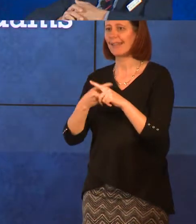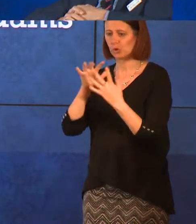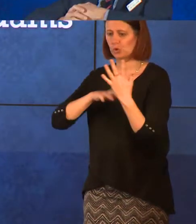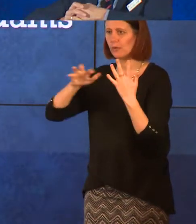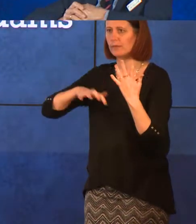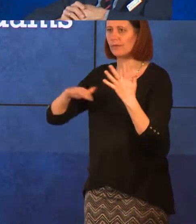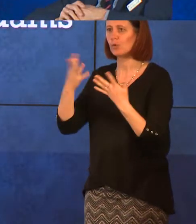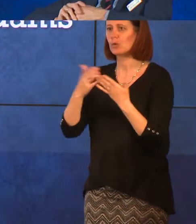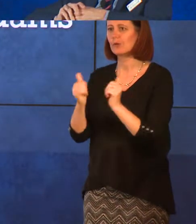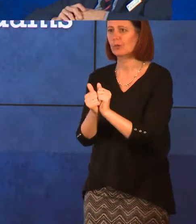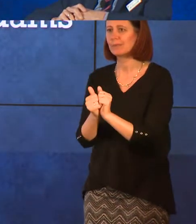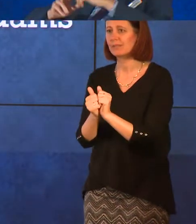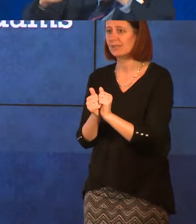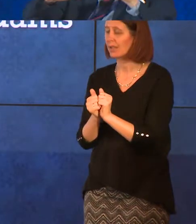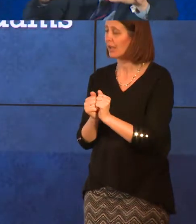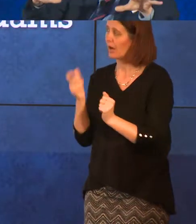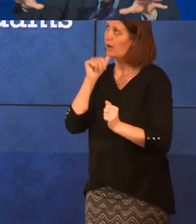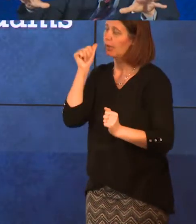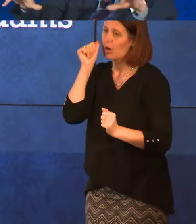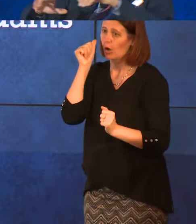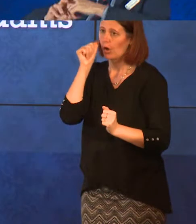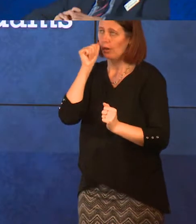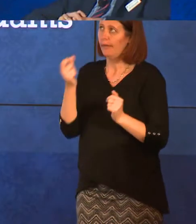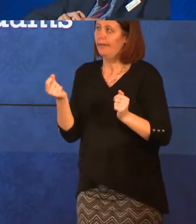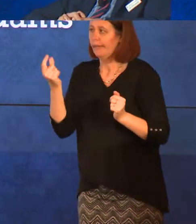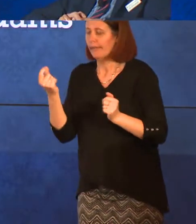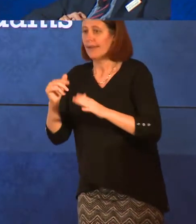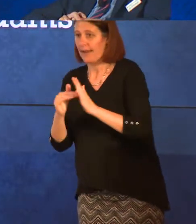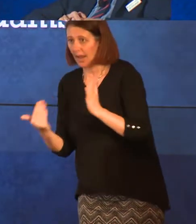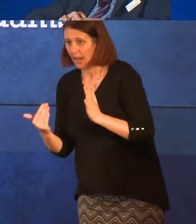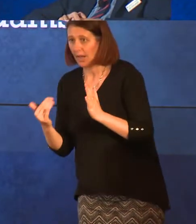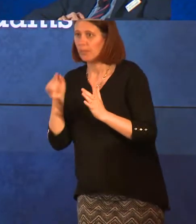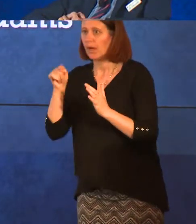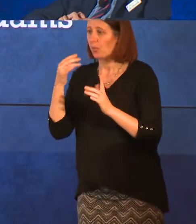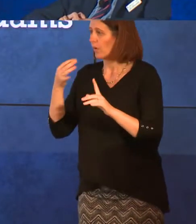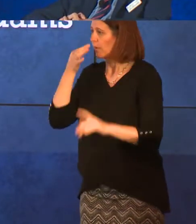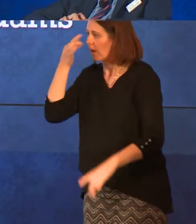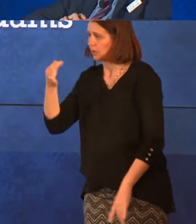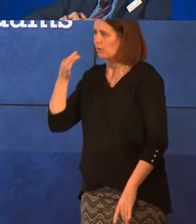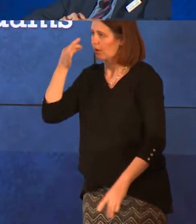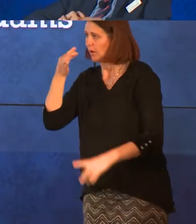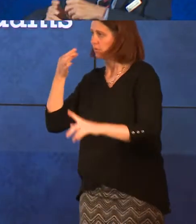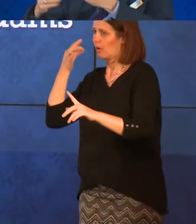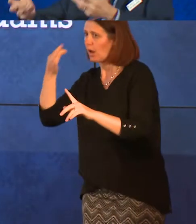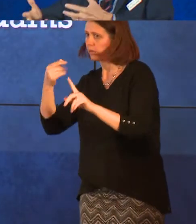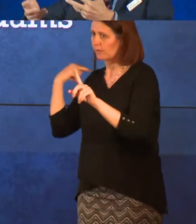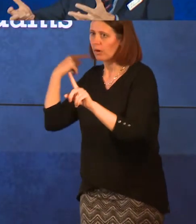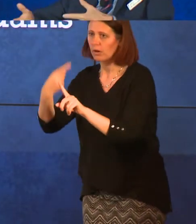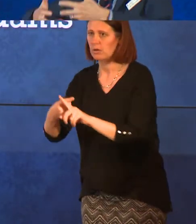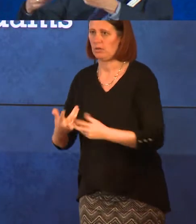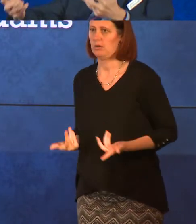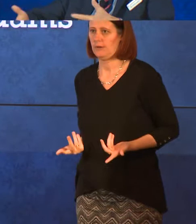service agreements. And this has been a long time, I know they're appearing now, this has been a long time coming. And so this